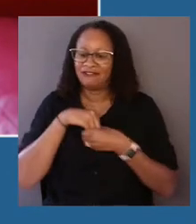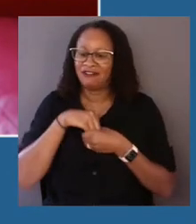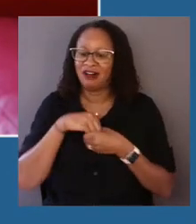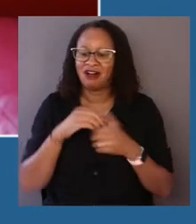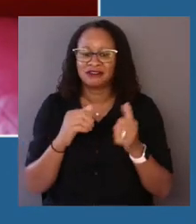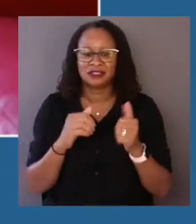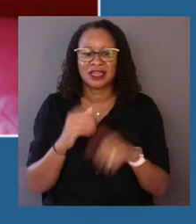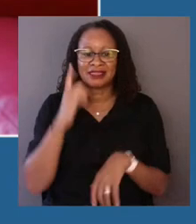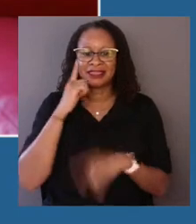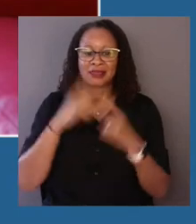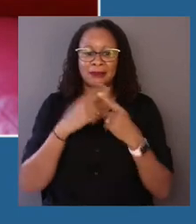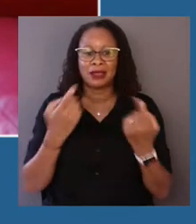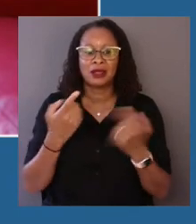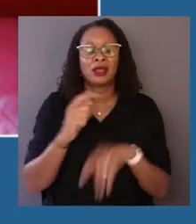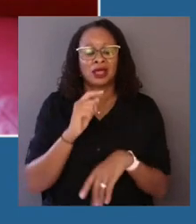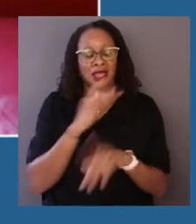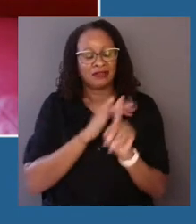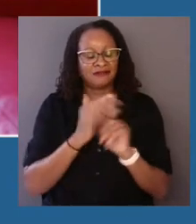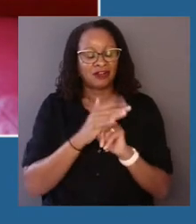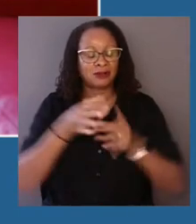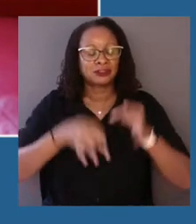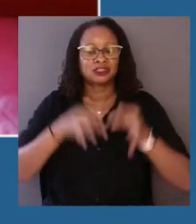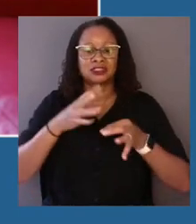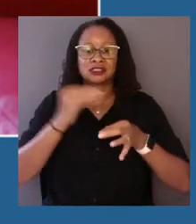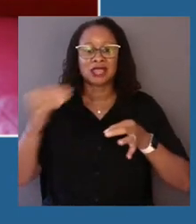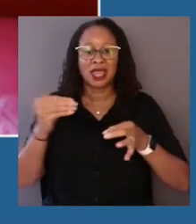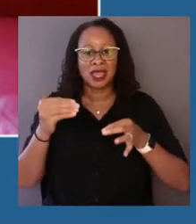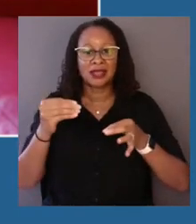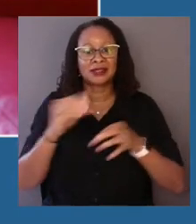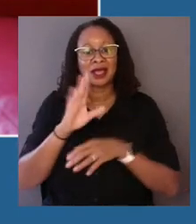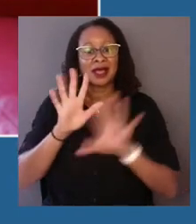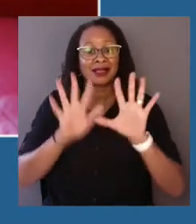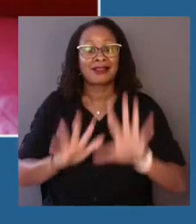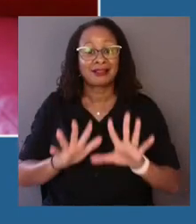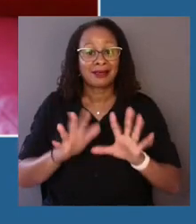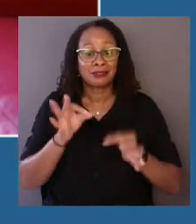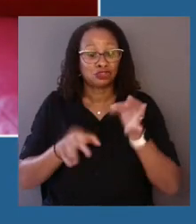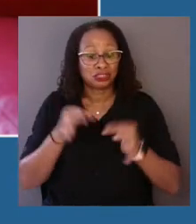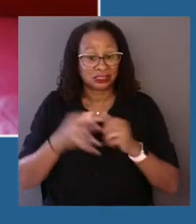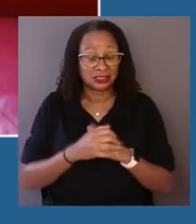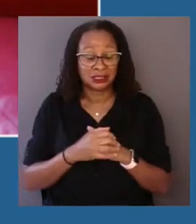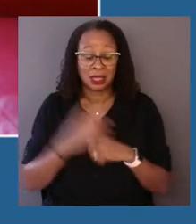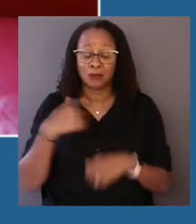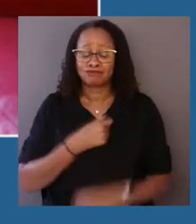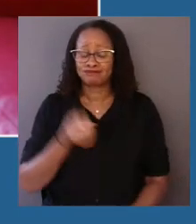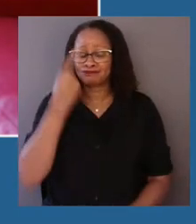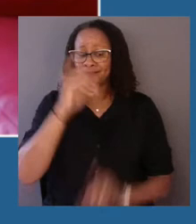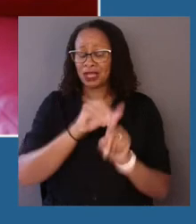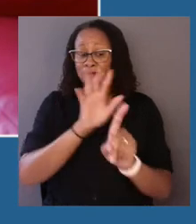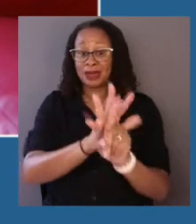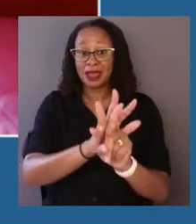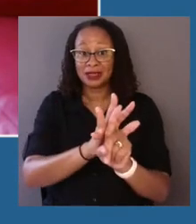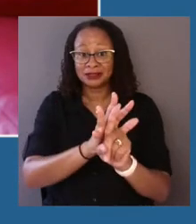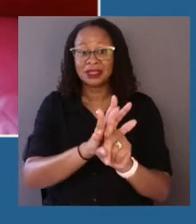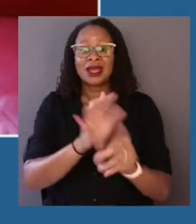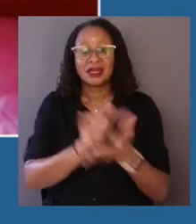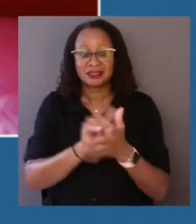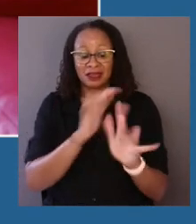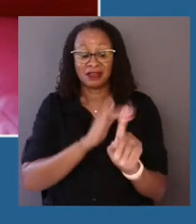about environmental justice and climate justice, because we understand the impact that environment